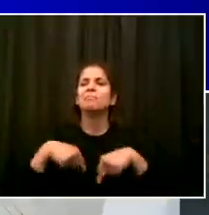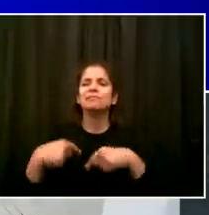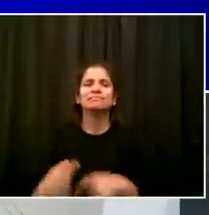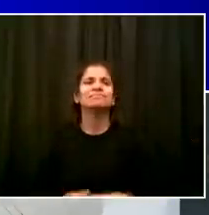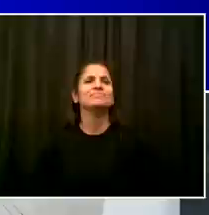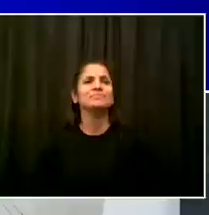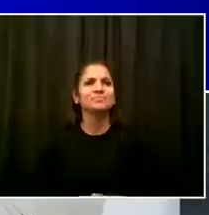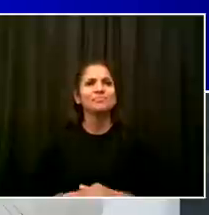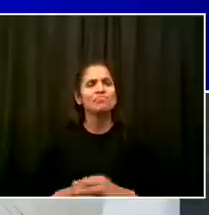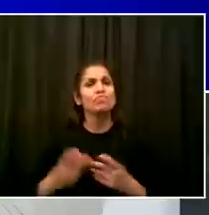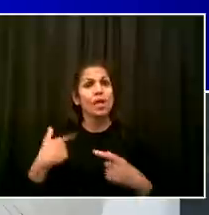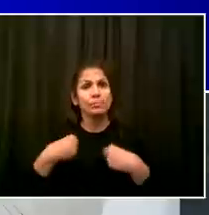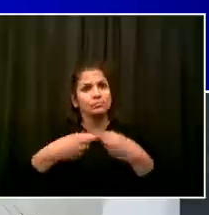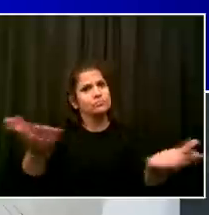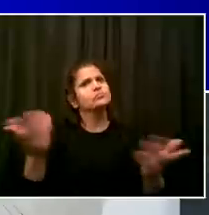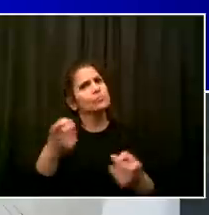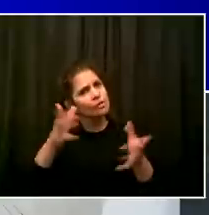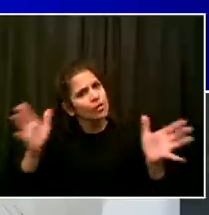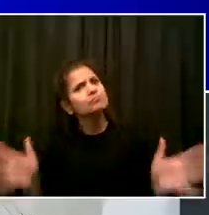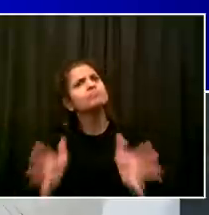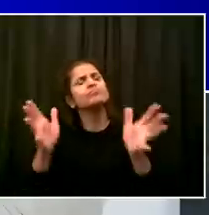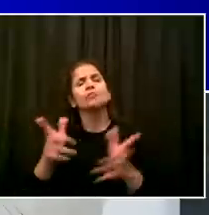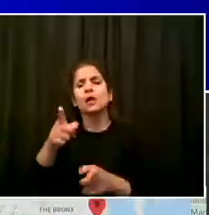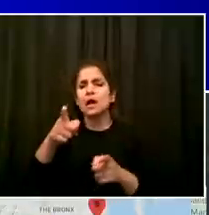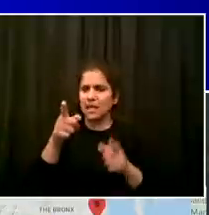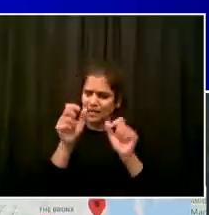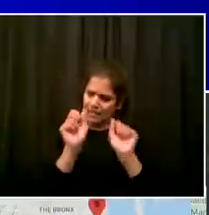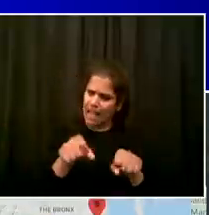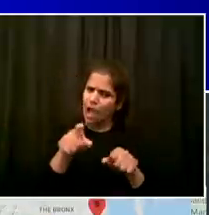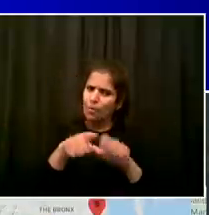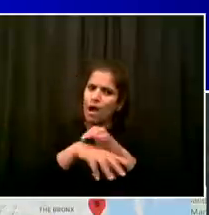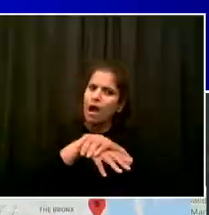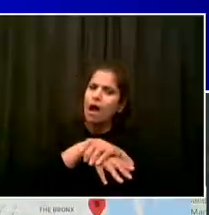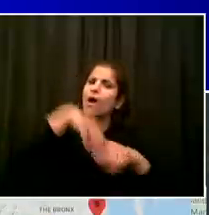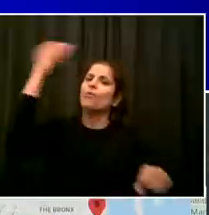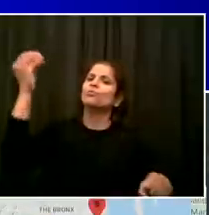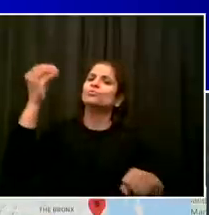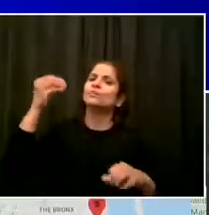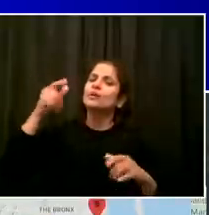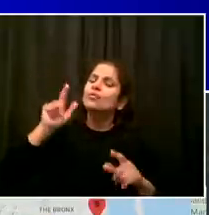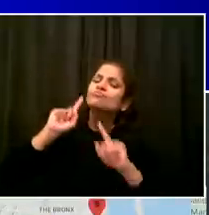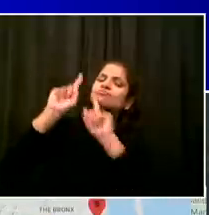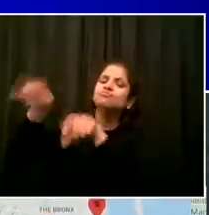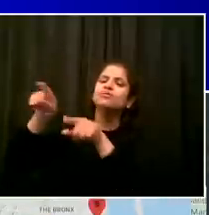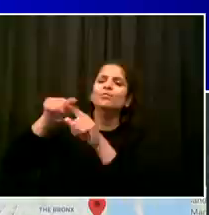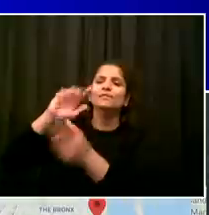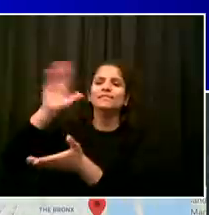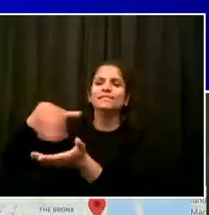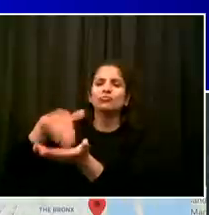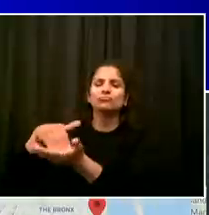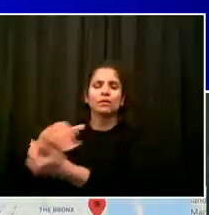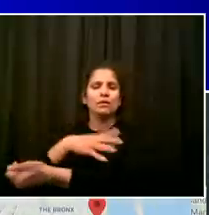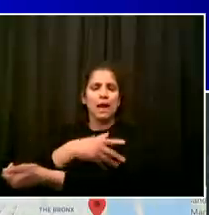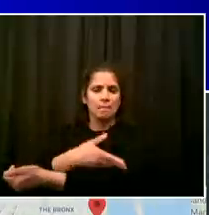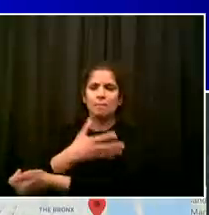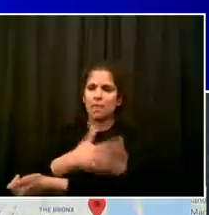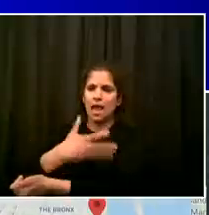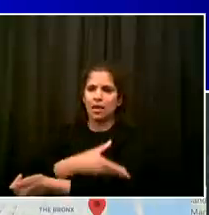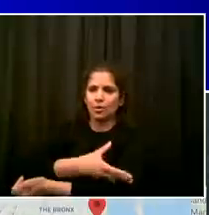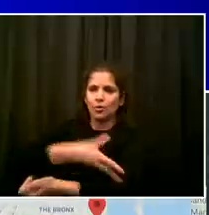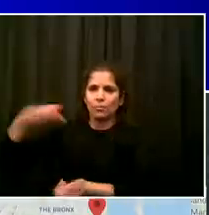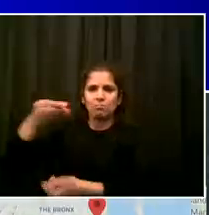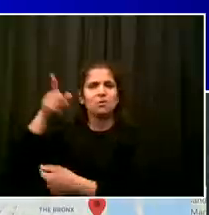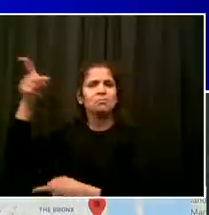there, and there you see all the locations around the city. We went in there yesterday. It was actually a very positive experience because the staff